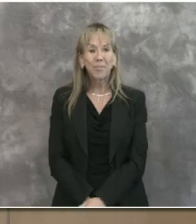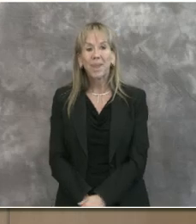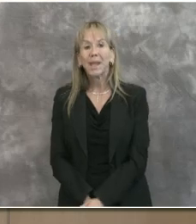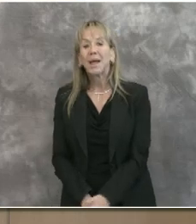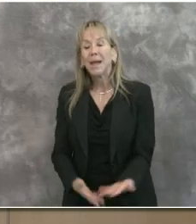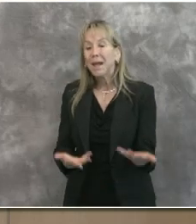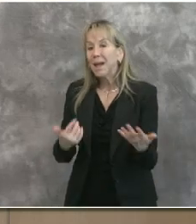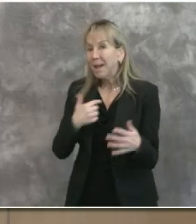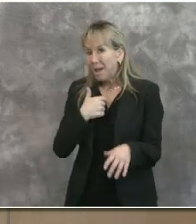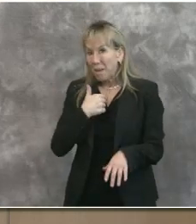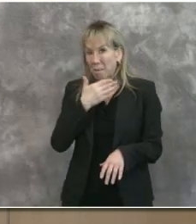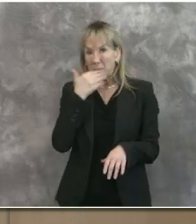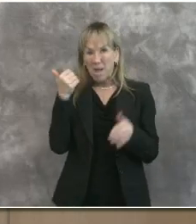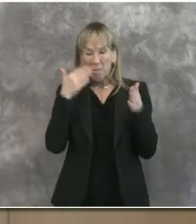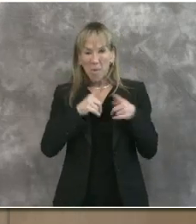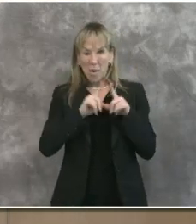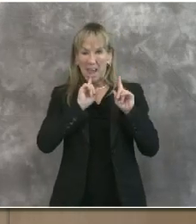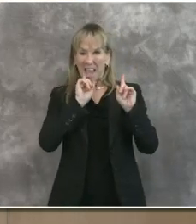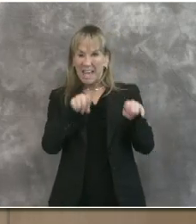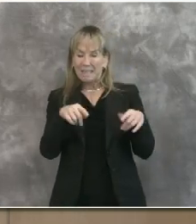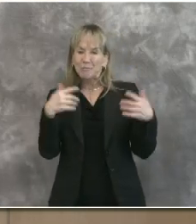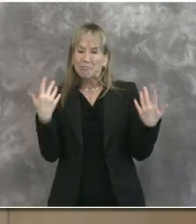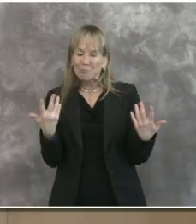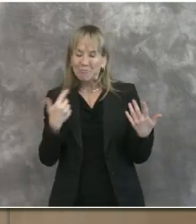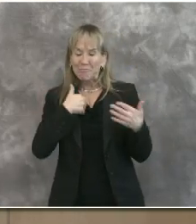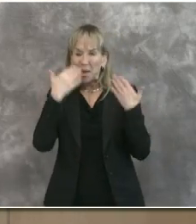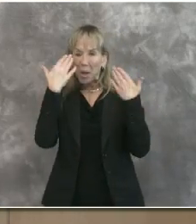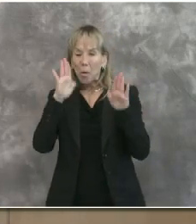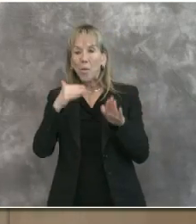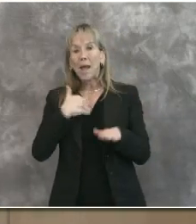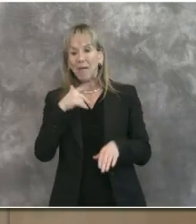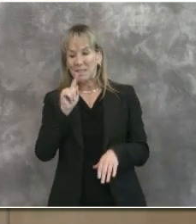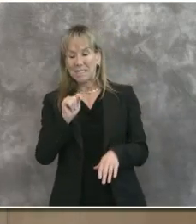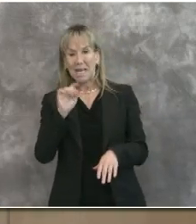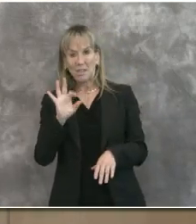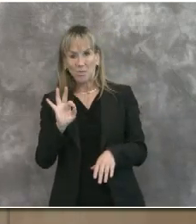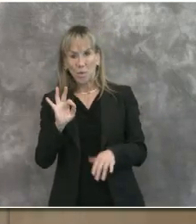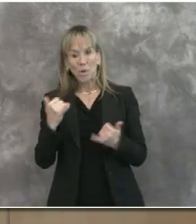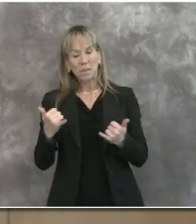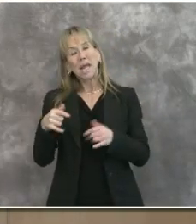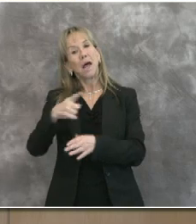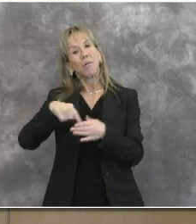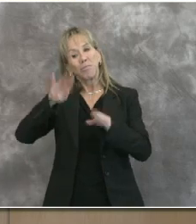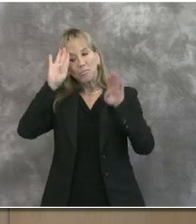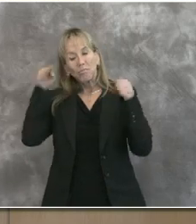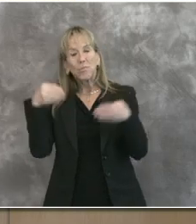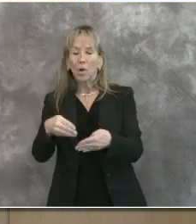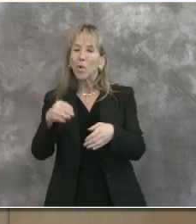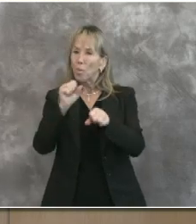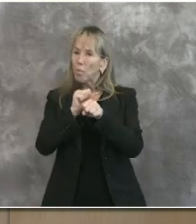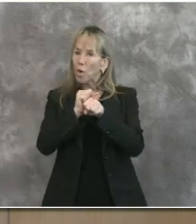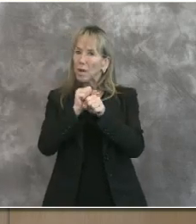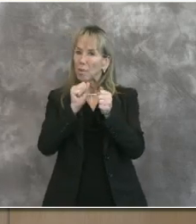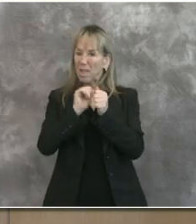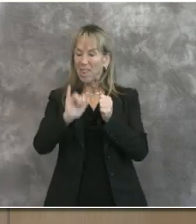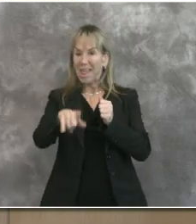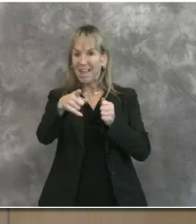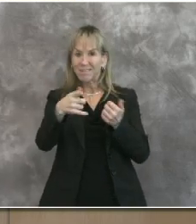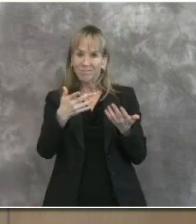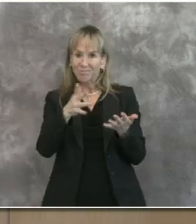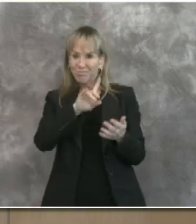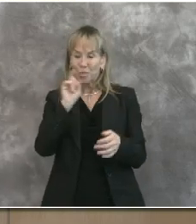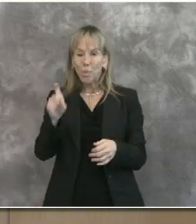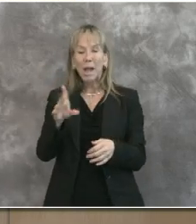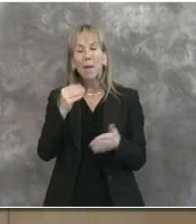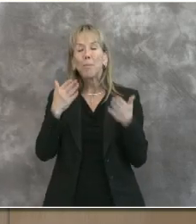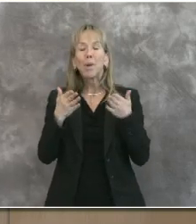to answer that question. Again, we do have a task force specifically that's working on these issues, and our public health director can probably